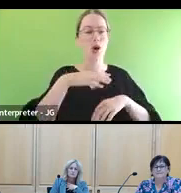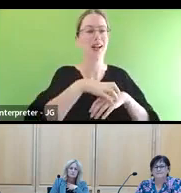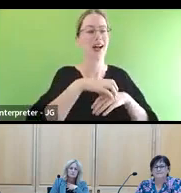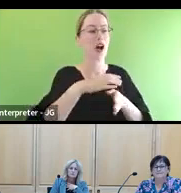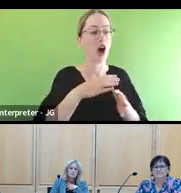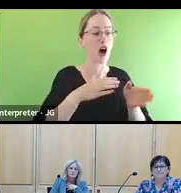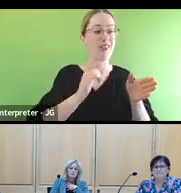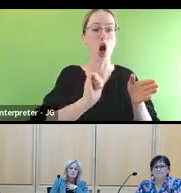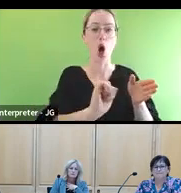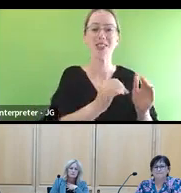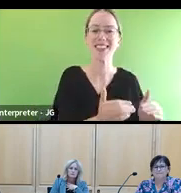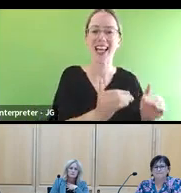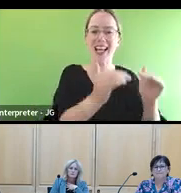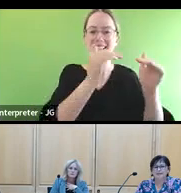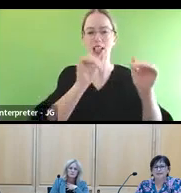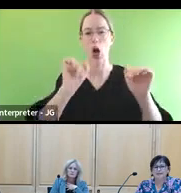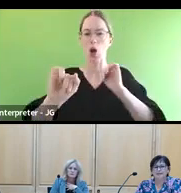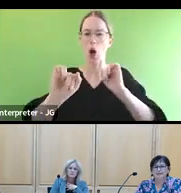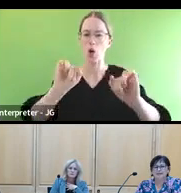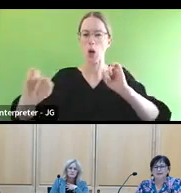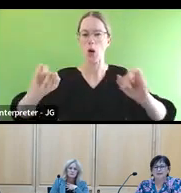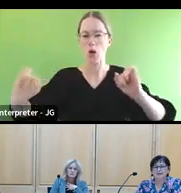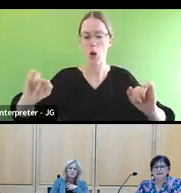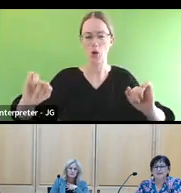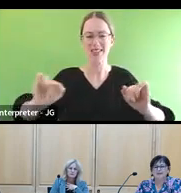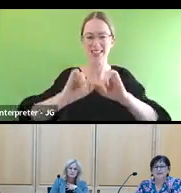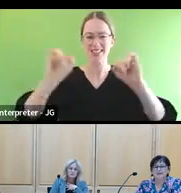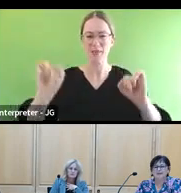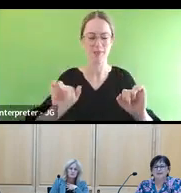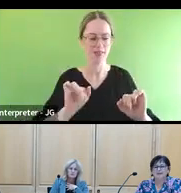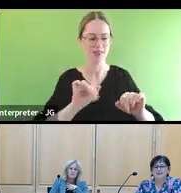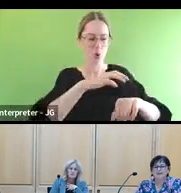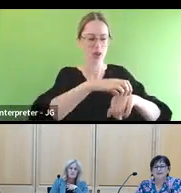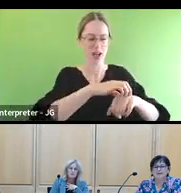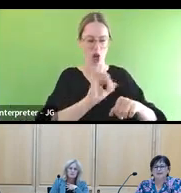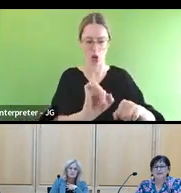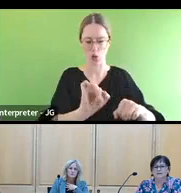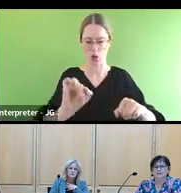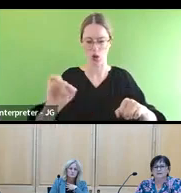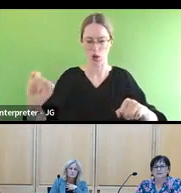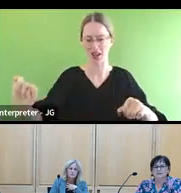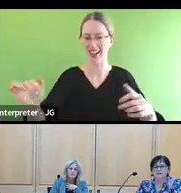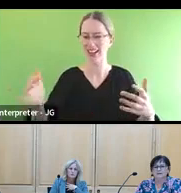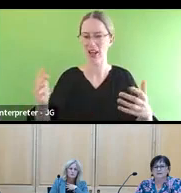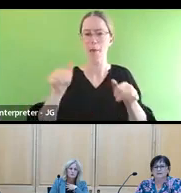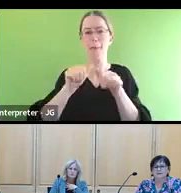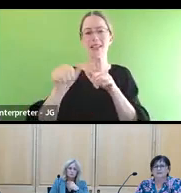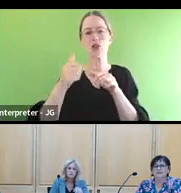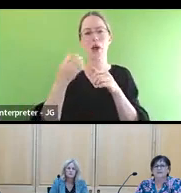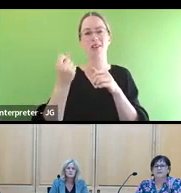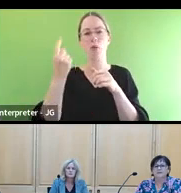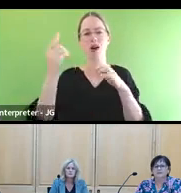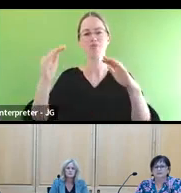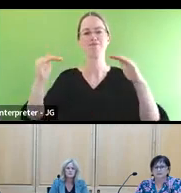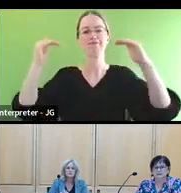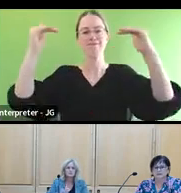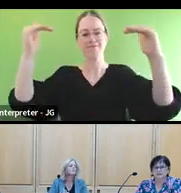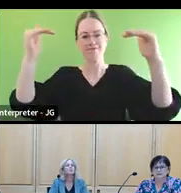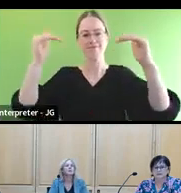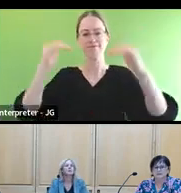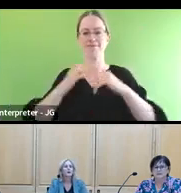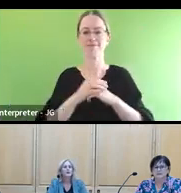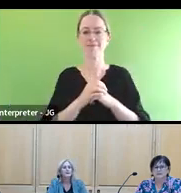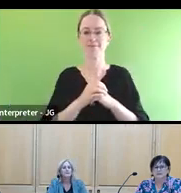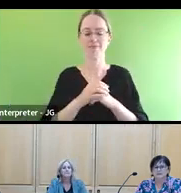create standards and a dispute resolution system within their own organisation around accessibility, but to